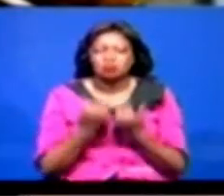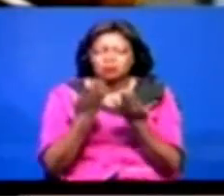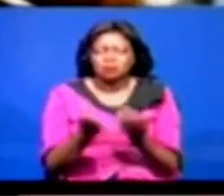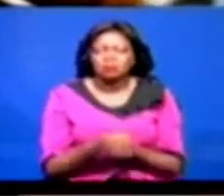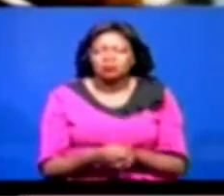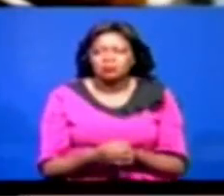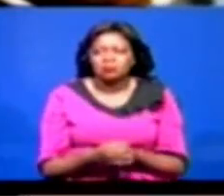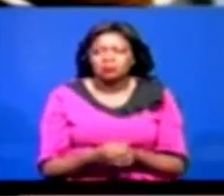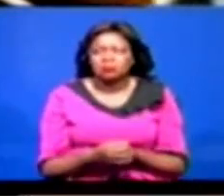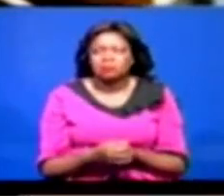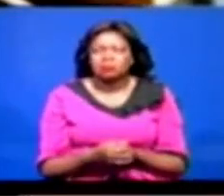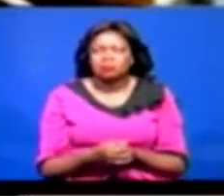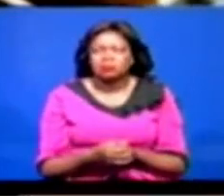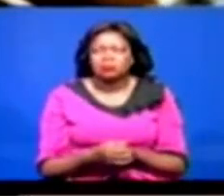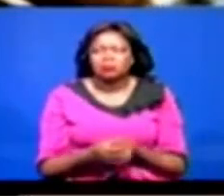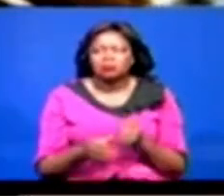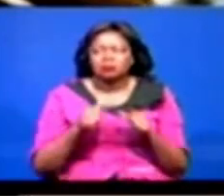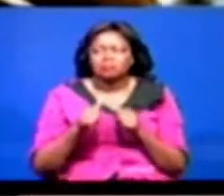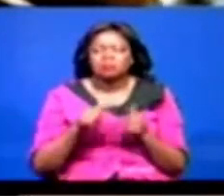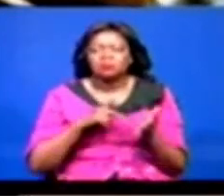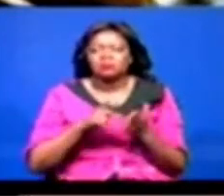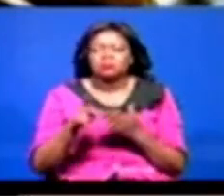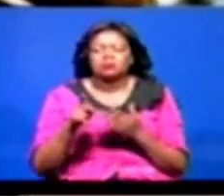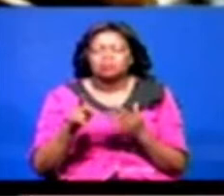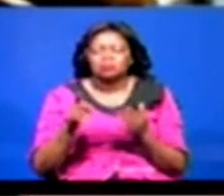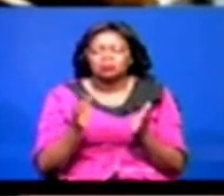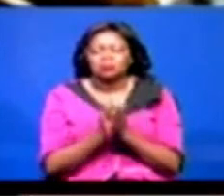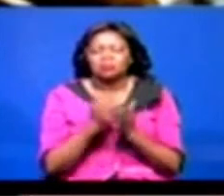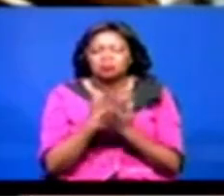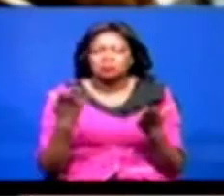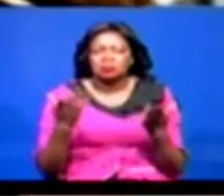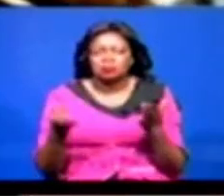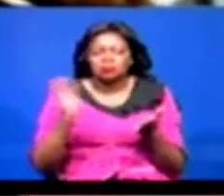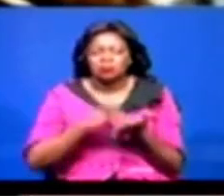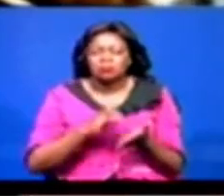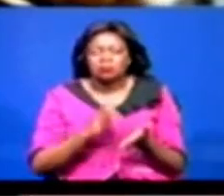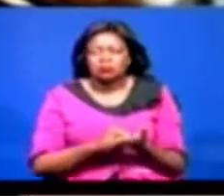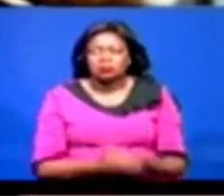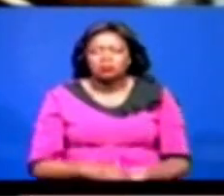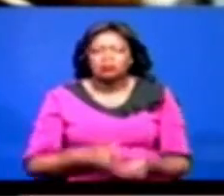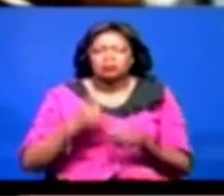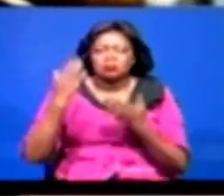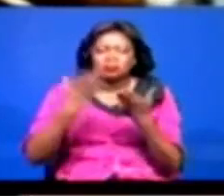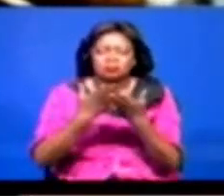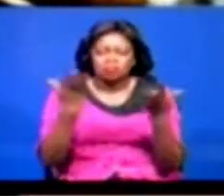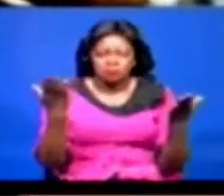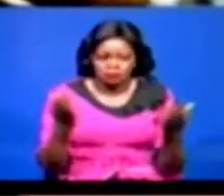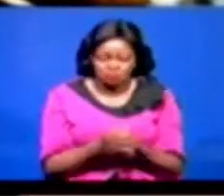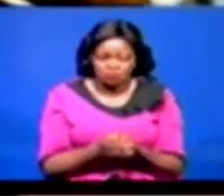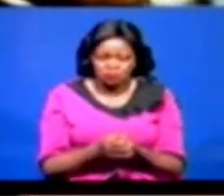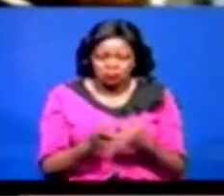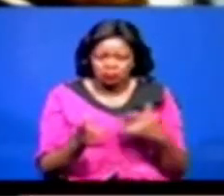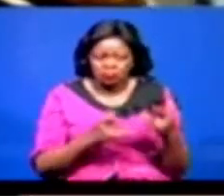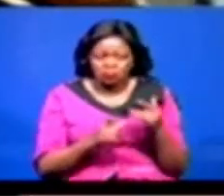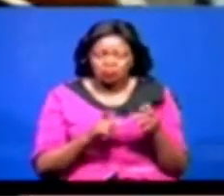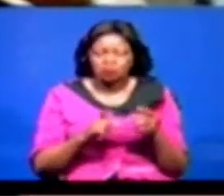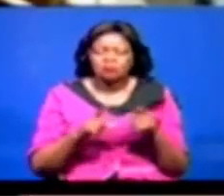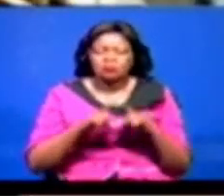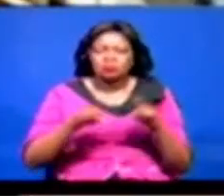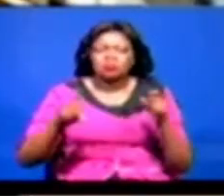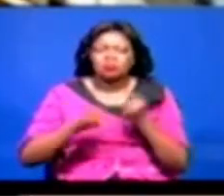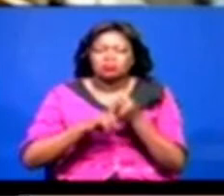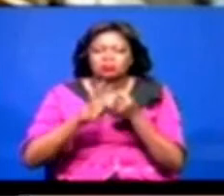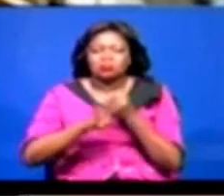statutory provisions in relation to procurement and all those. Again, I invite you, my ladies and my lords, to look at paragraph 64 to